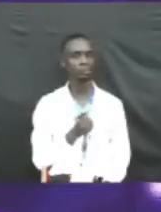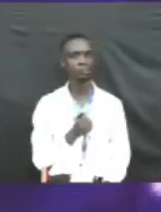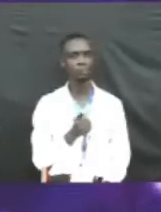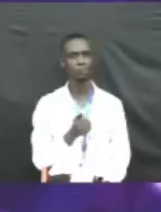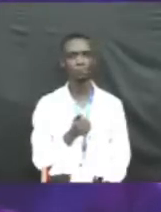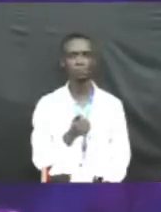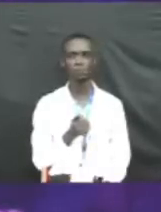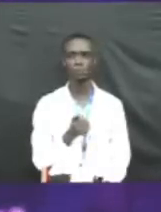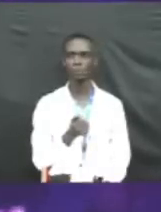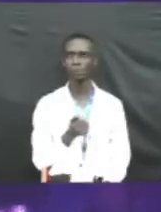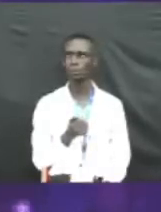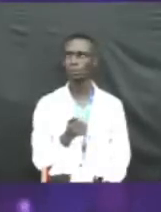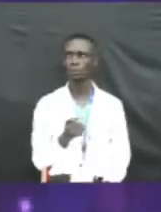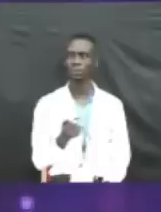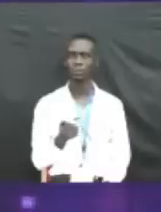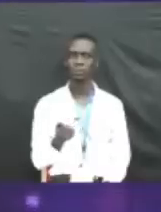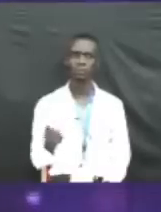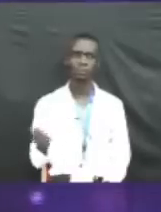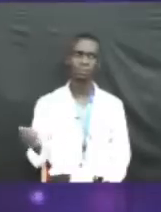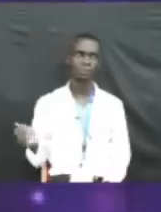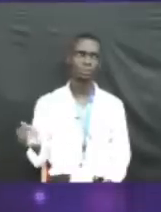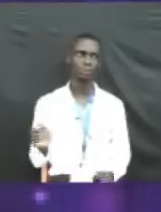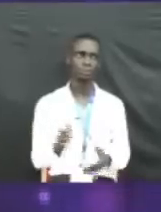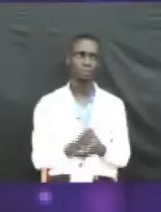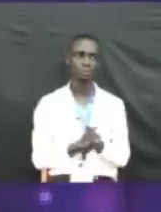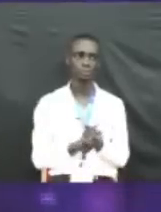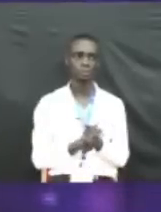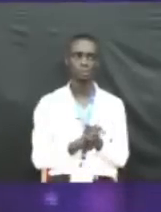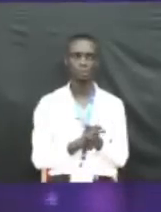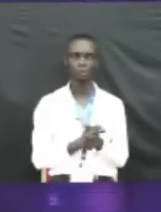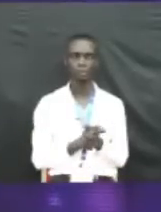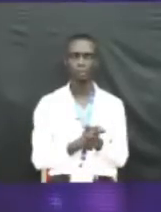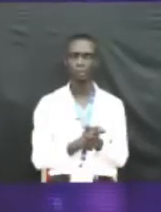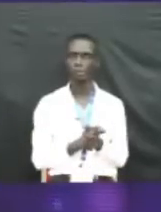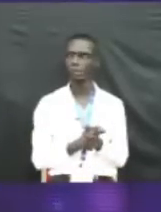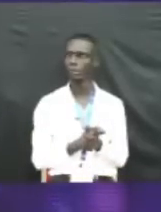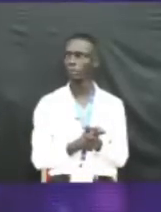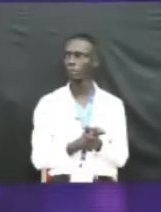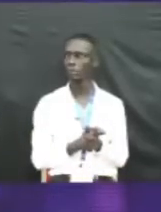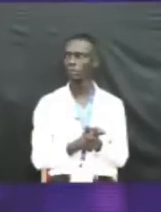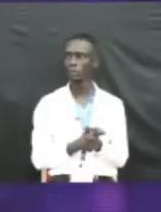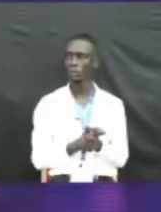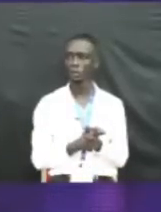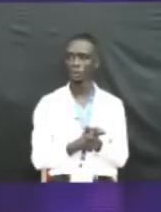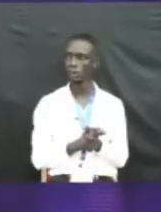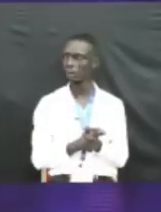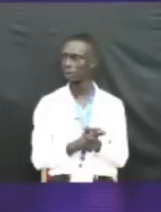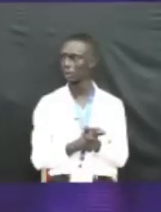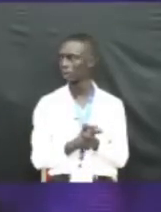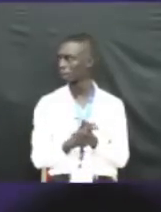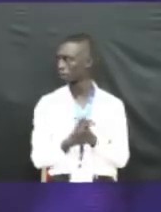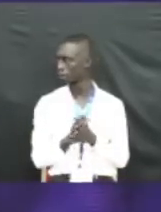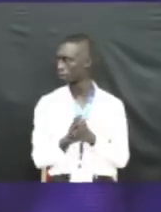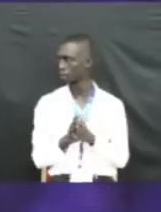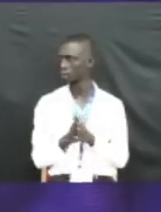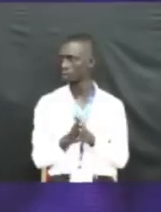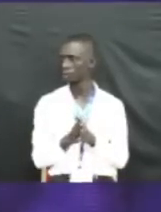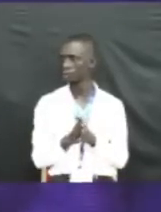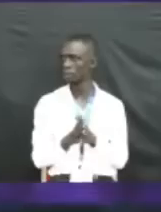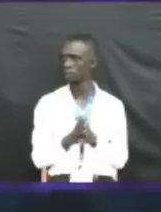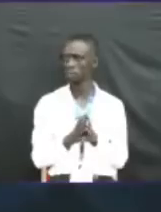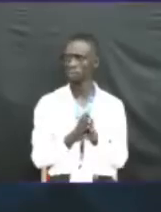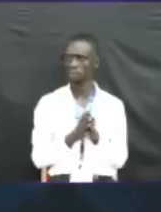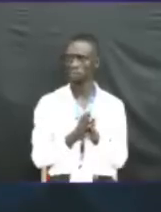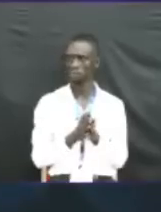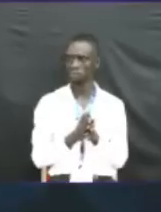your many blessings, name them one by one, and it will surprise you what the Lord has done.